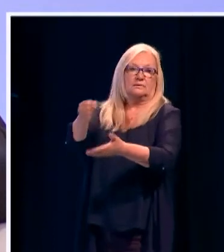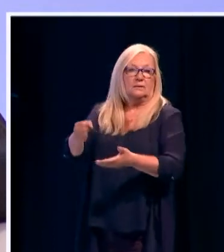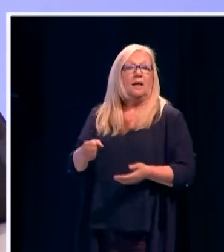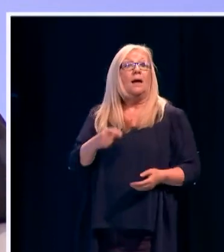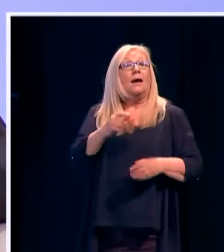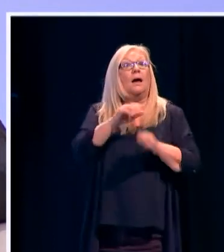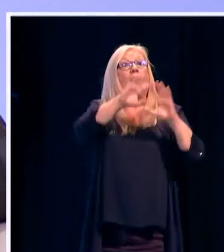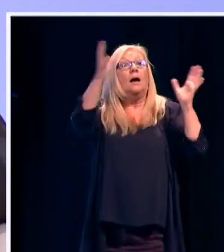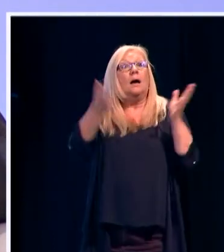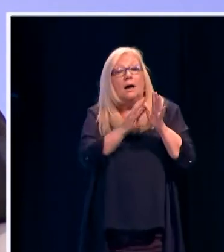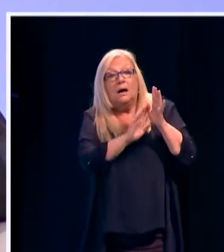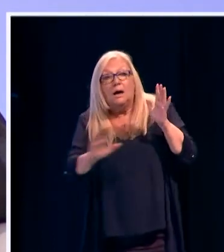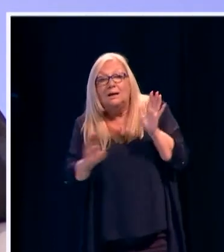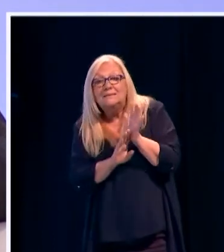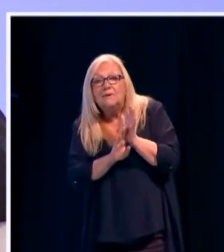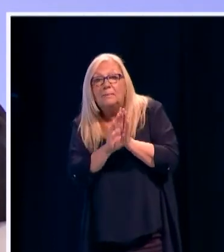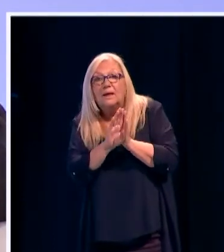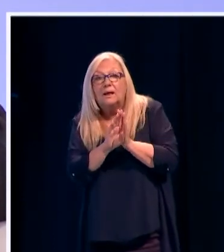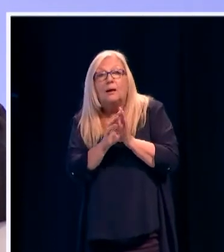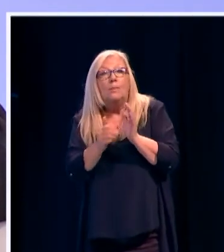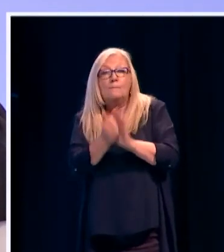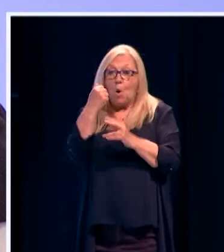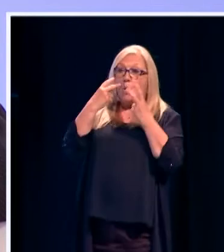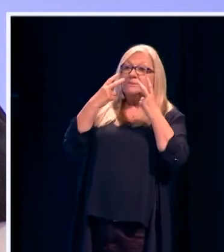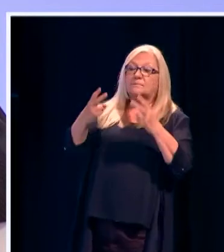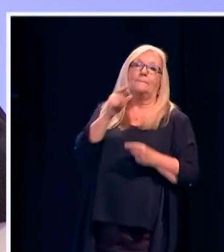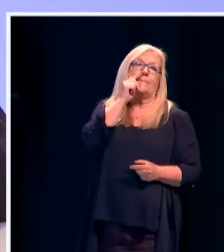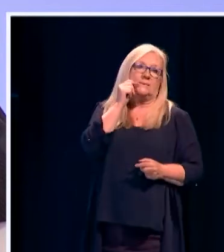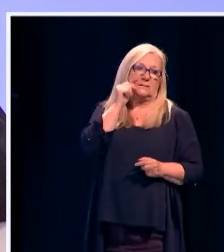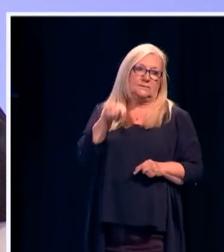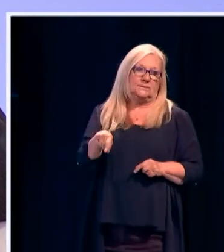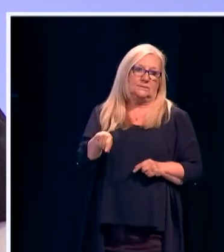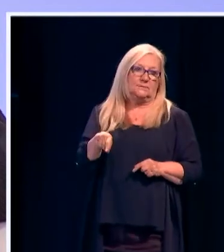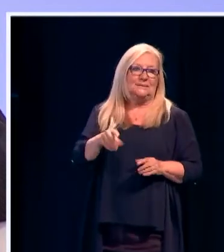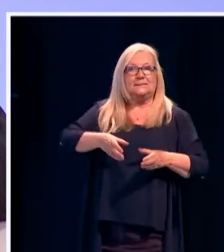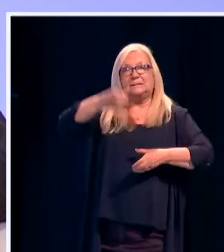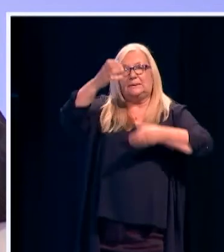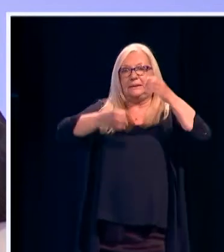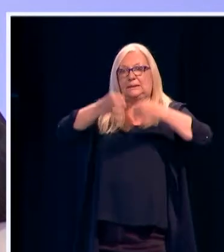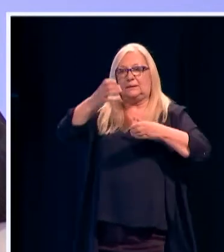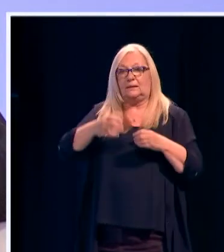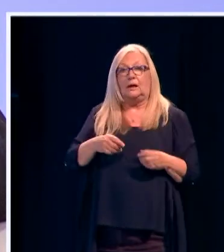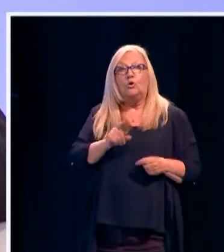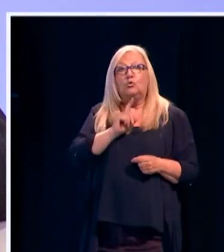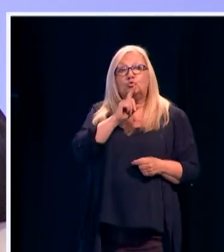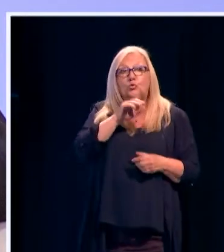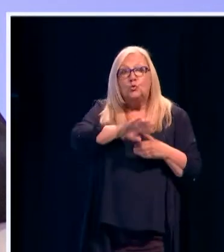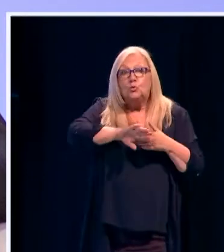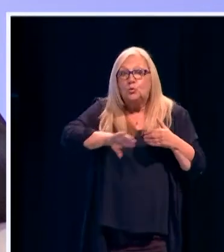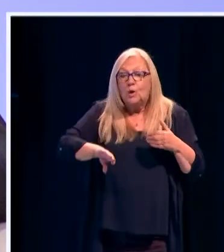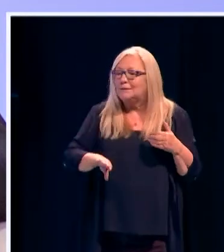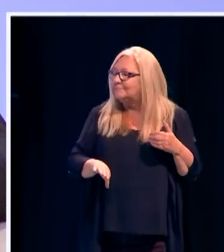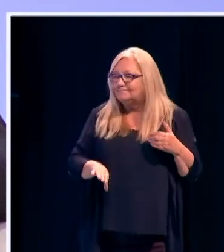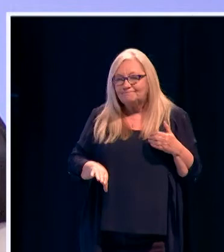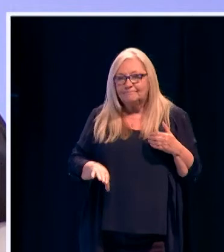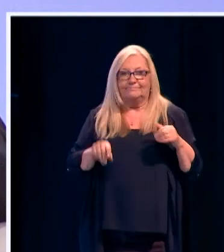be male and urban. And if you are truly trying to address marginalisation and ensuring that you leave no